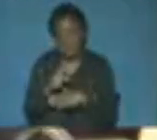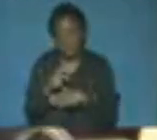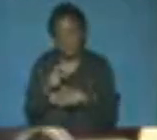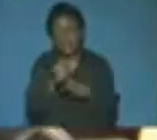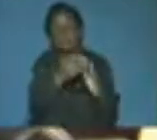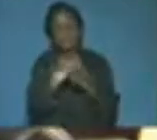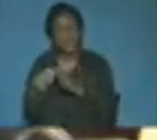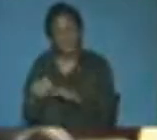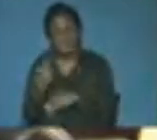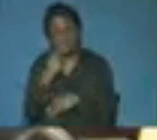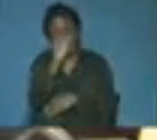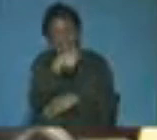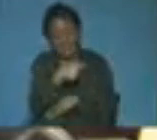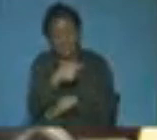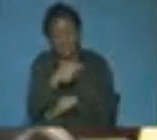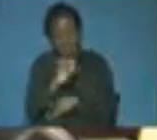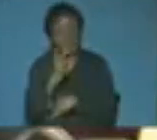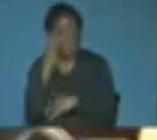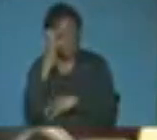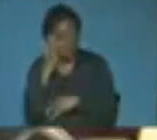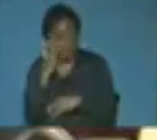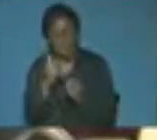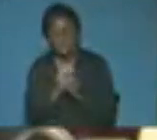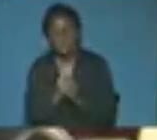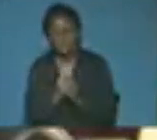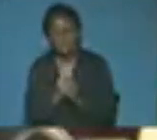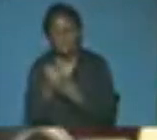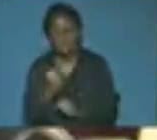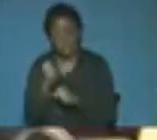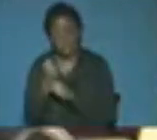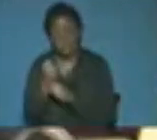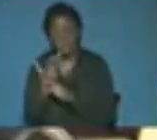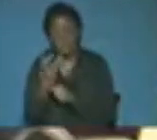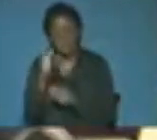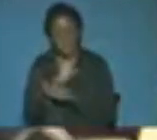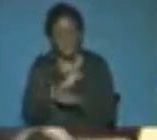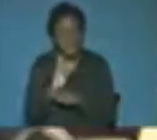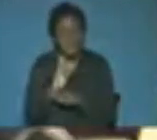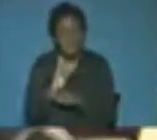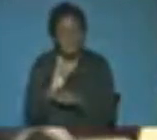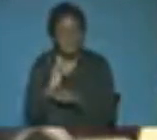yes, we'll make it happen. The business community, the government, everybody chipping in, the